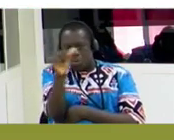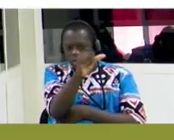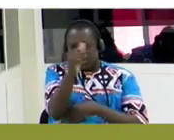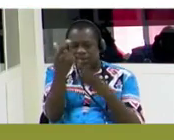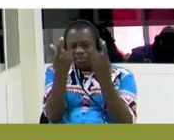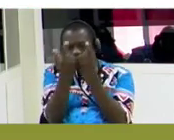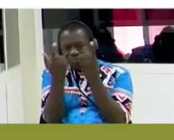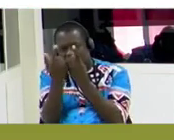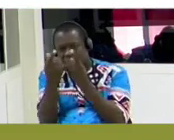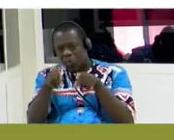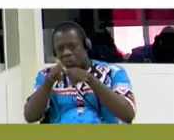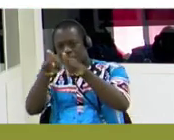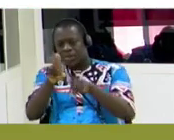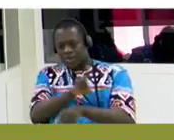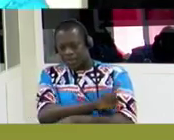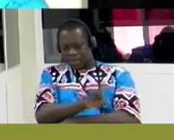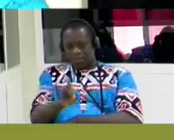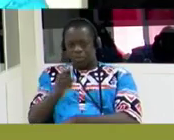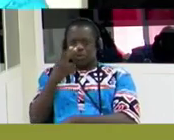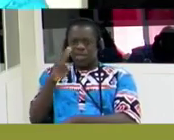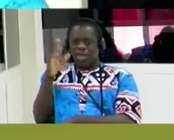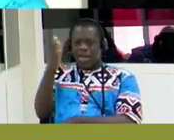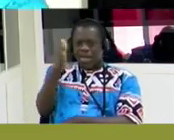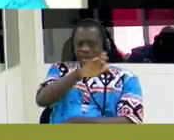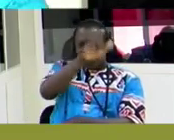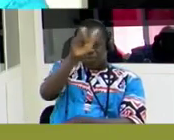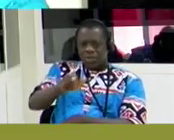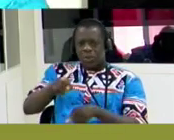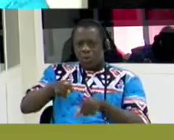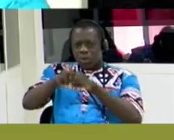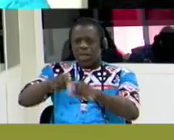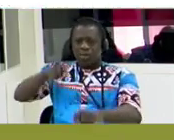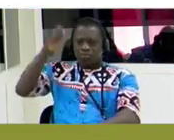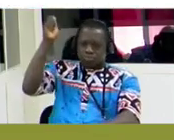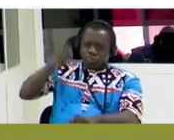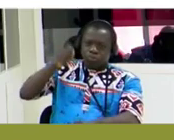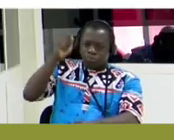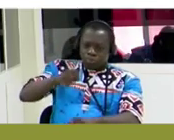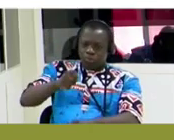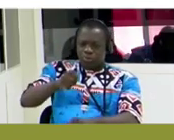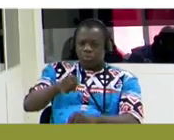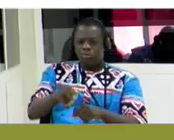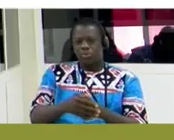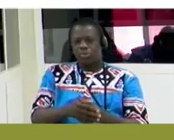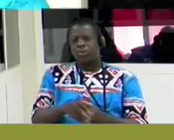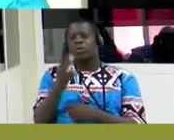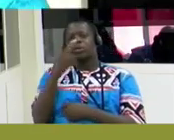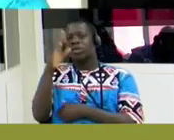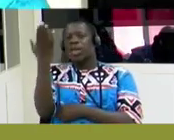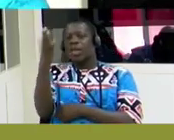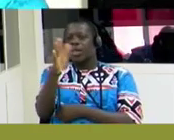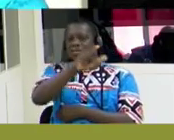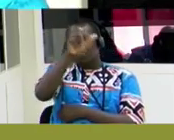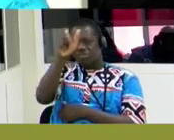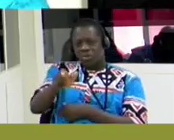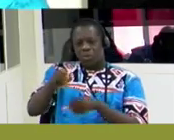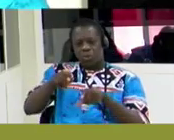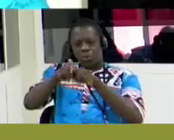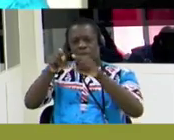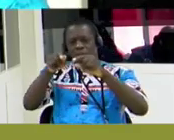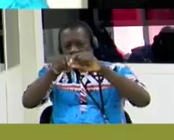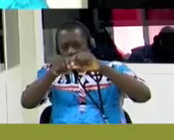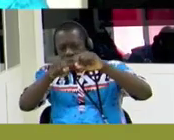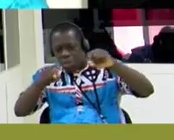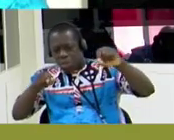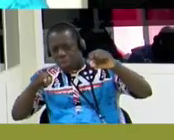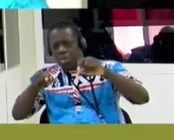tool. Did you see anybody with a hammer? No, sir. Did you see anybody with an electric box?